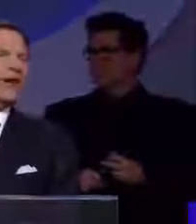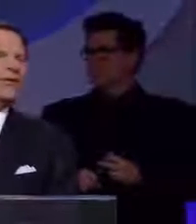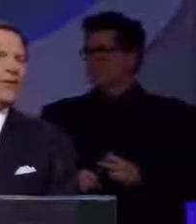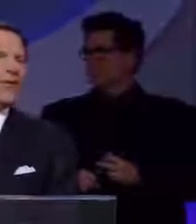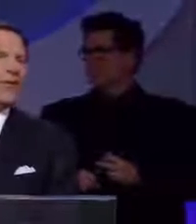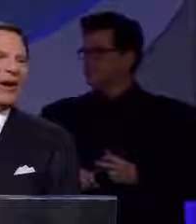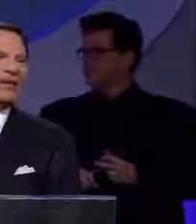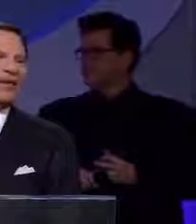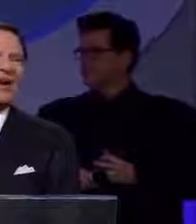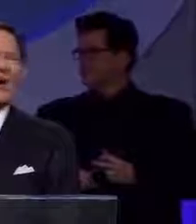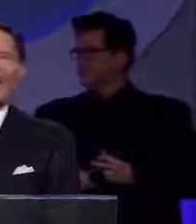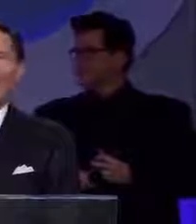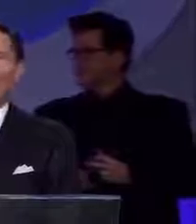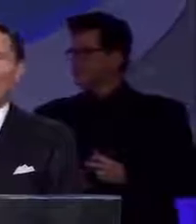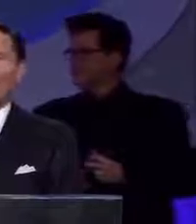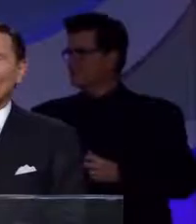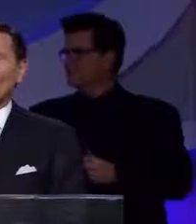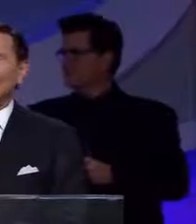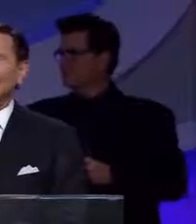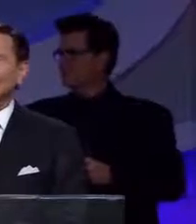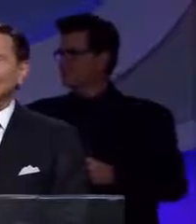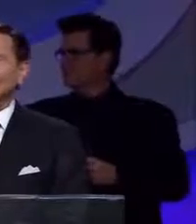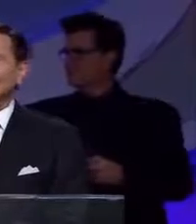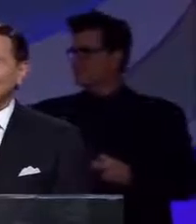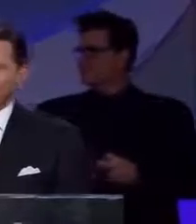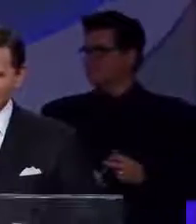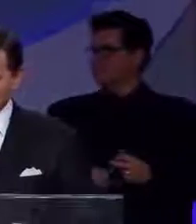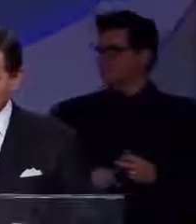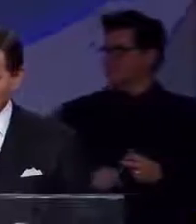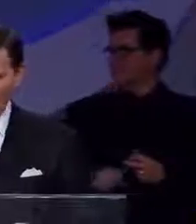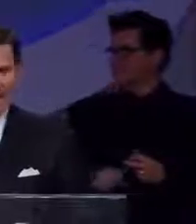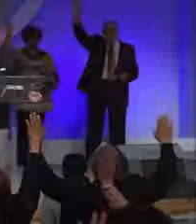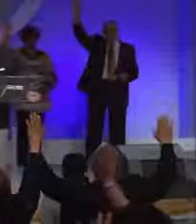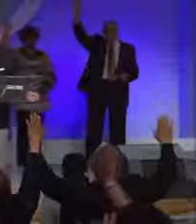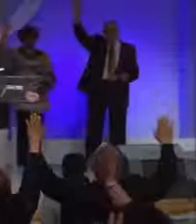Come on, let's give the Lord praise tonight. Hallelujah.